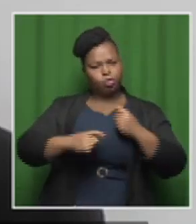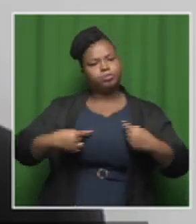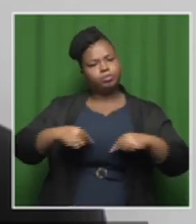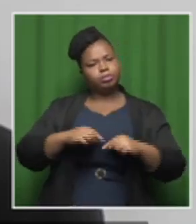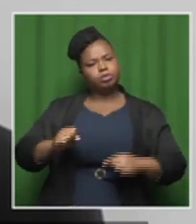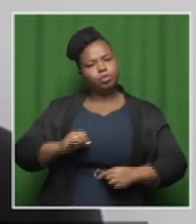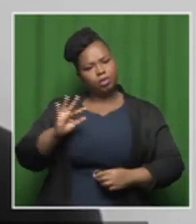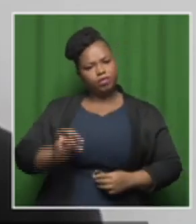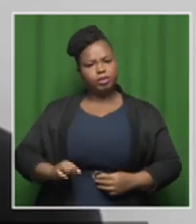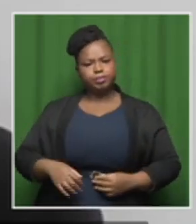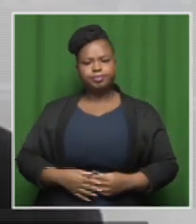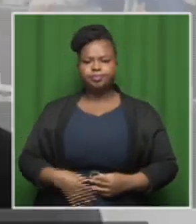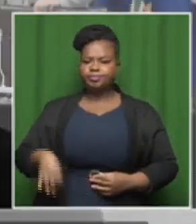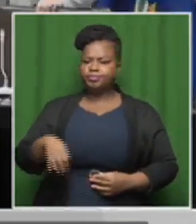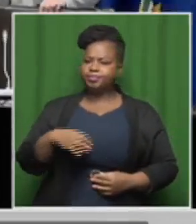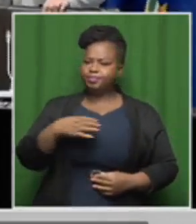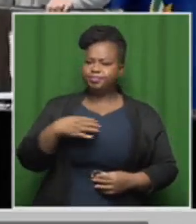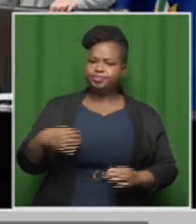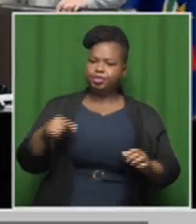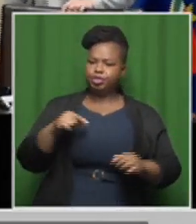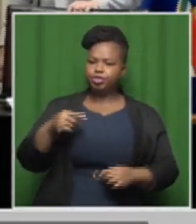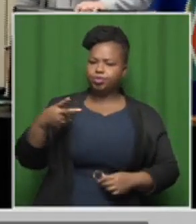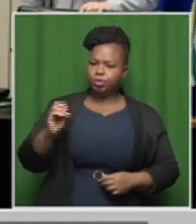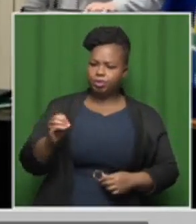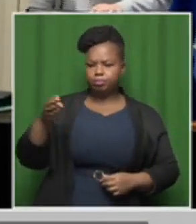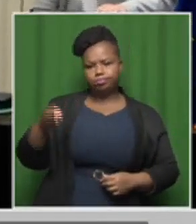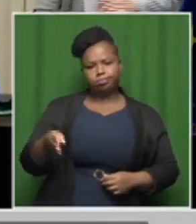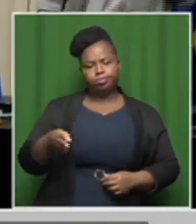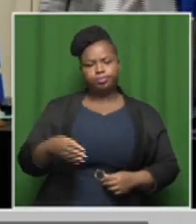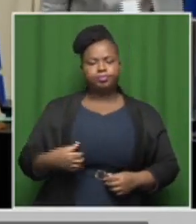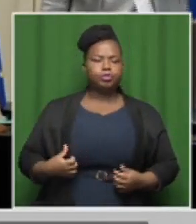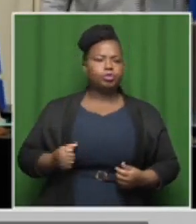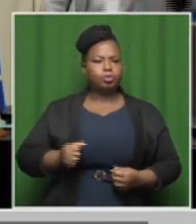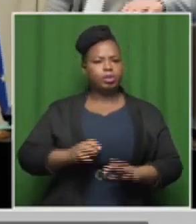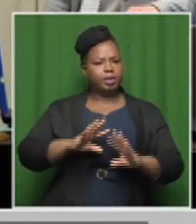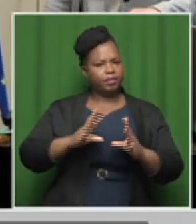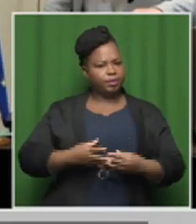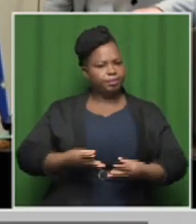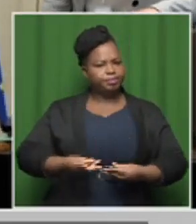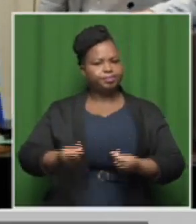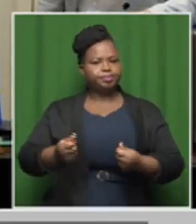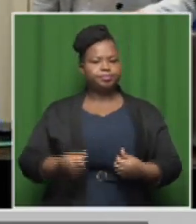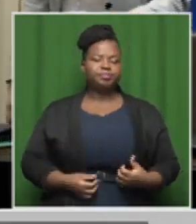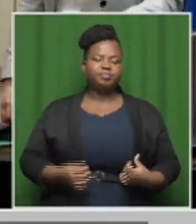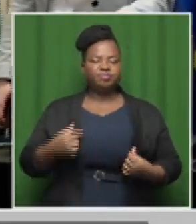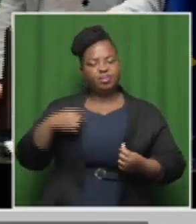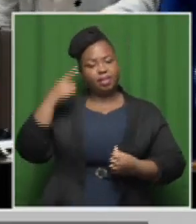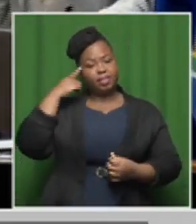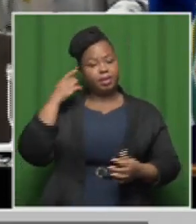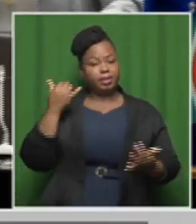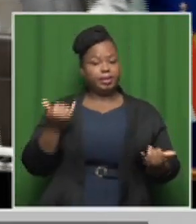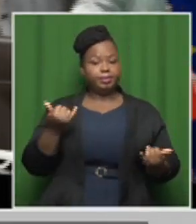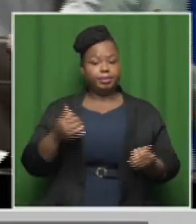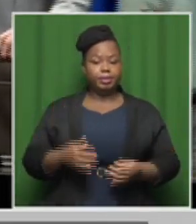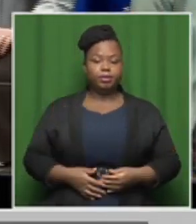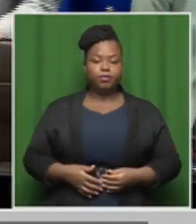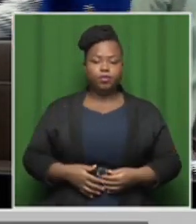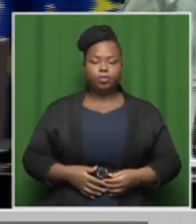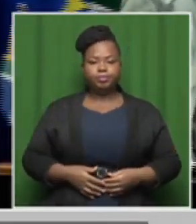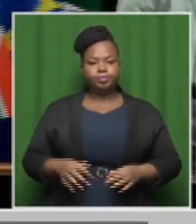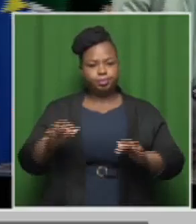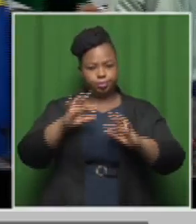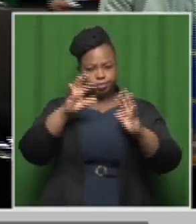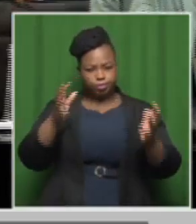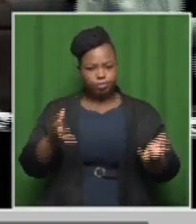to support our presidency of the G20, and that it all goes smoothly. So I think within the global